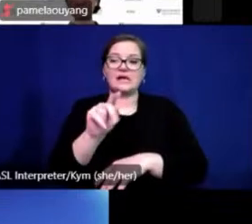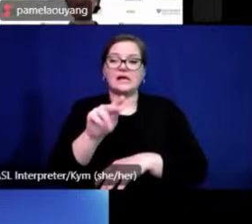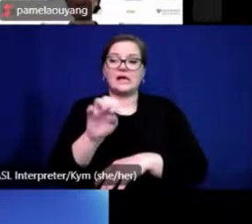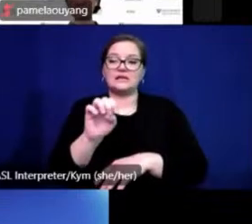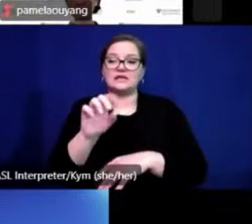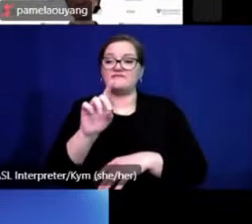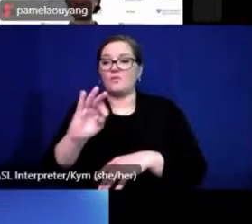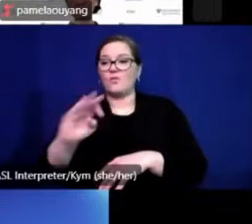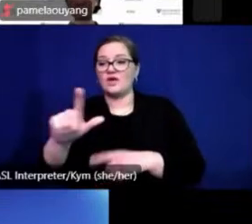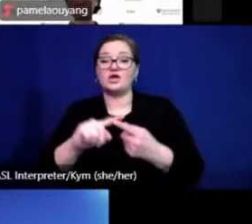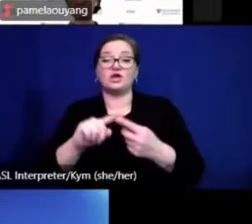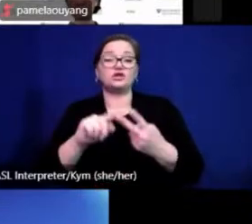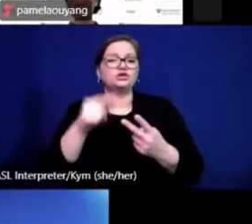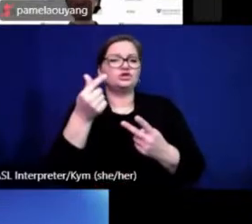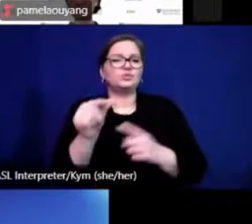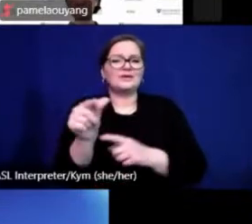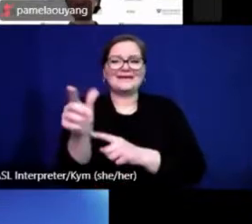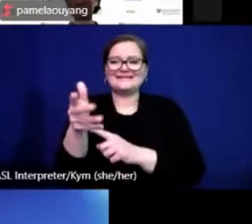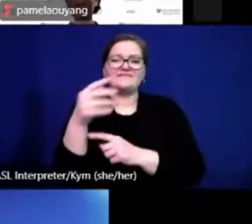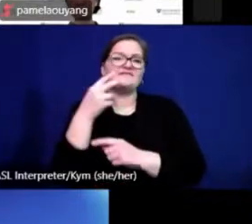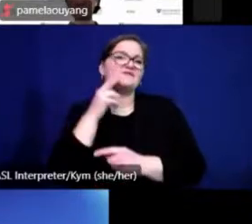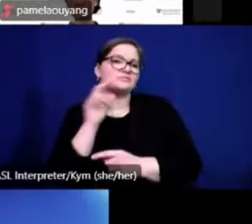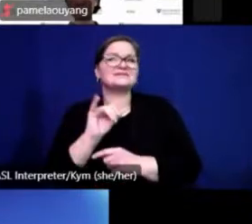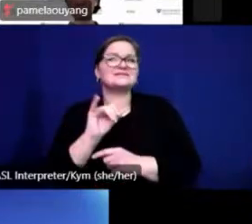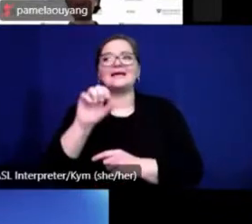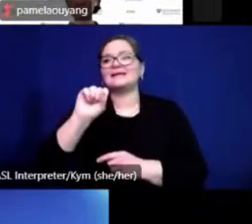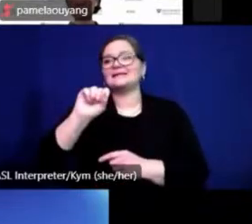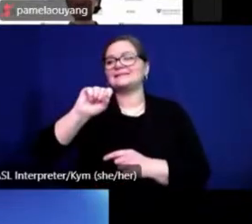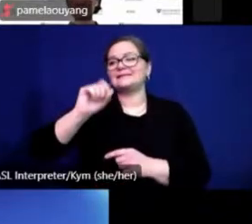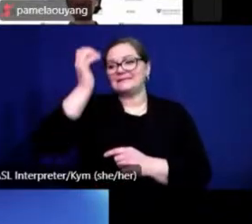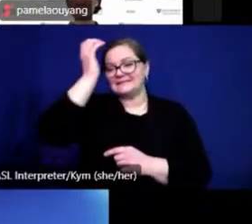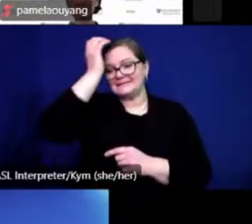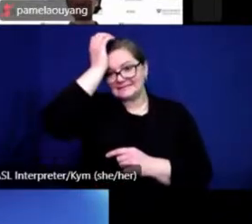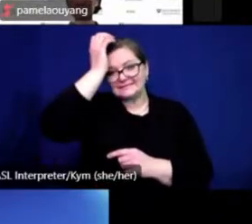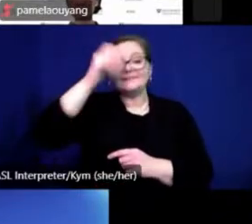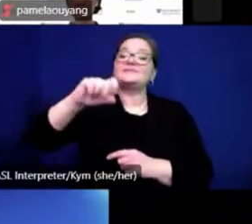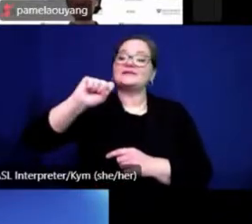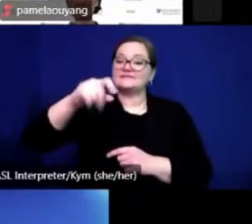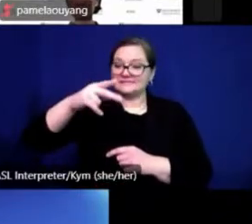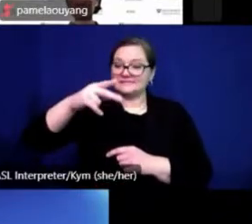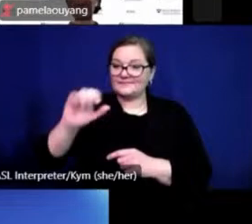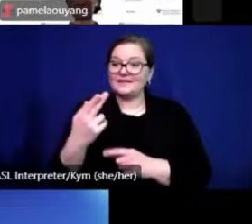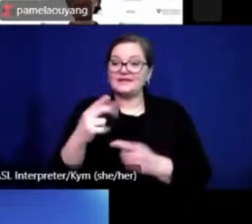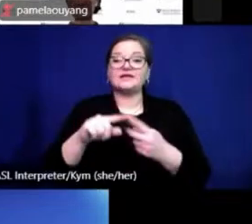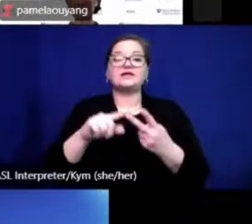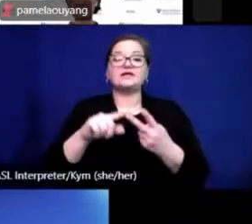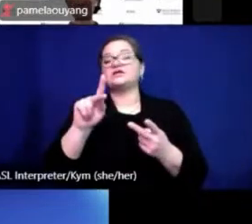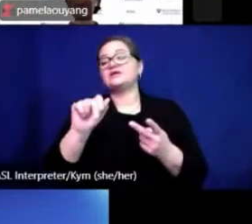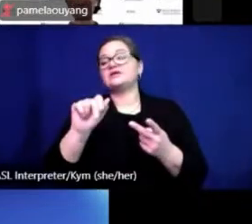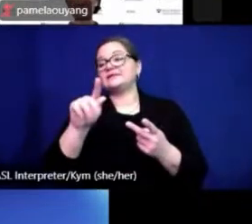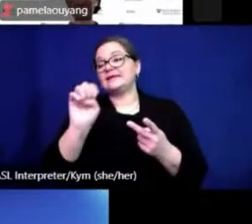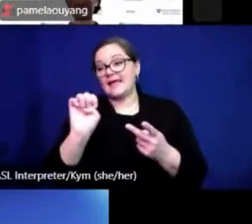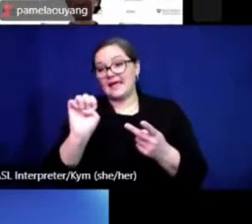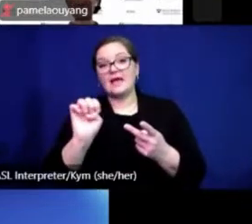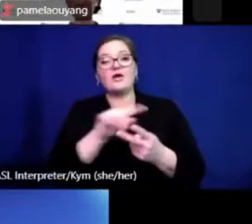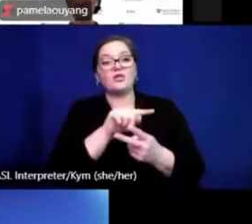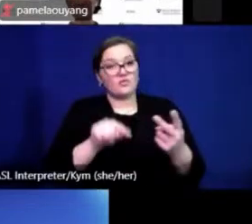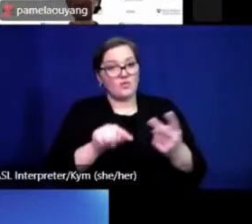leafy vegetables. So think of your foods like spinach and kale. Those are anti-inflammatory